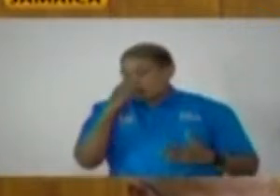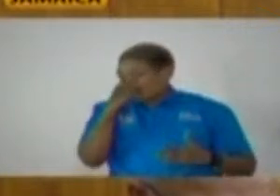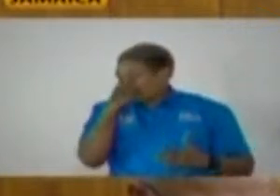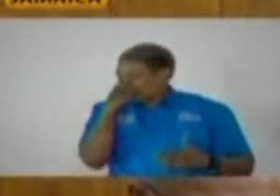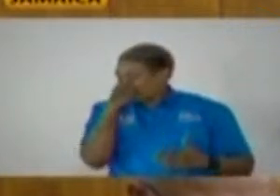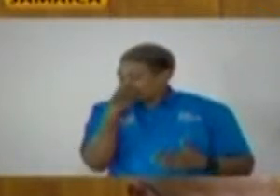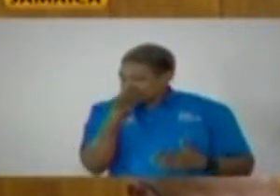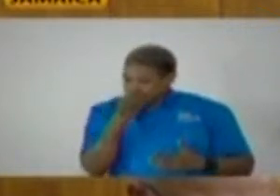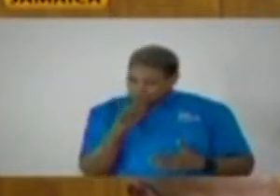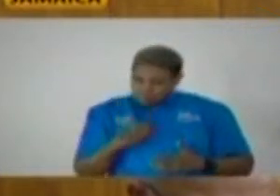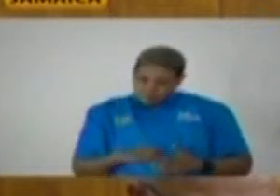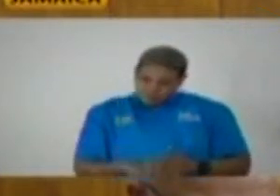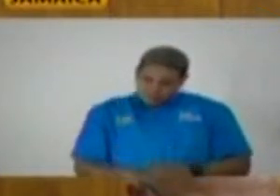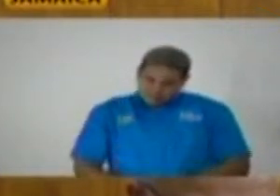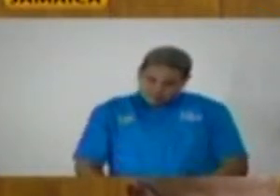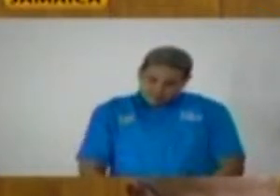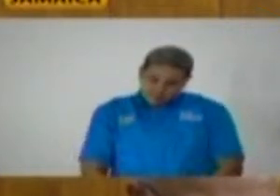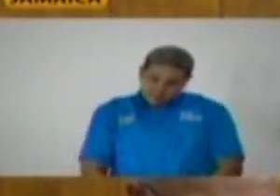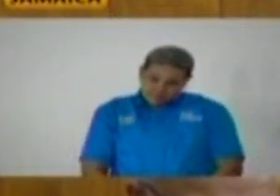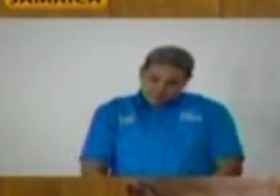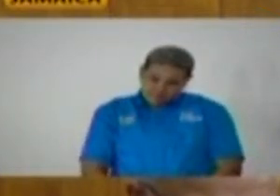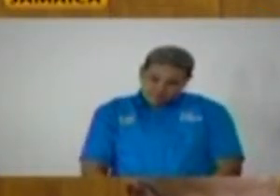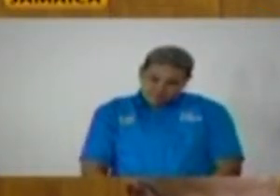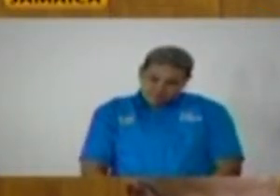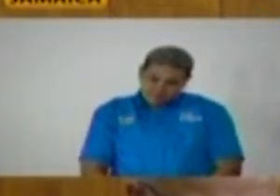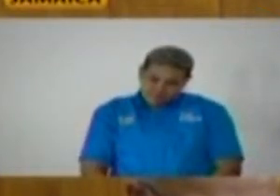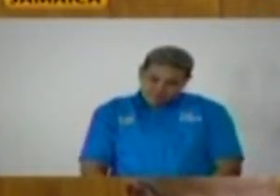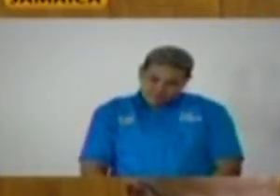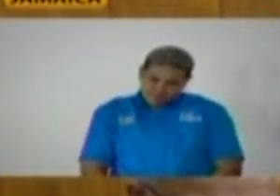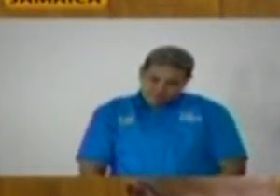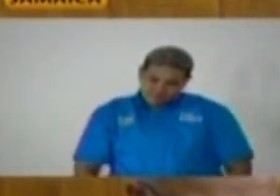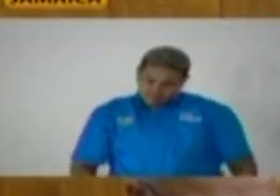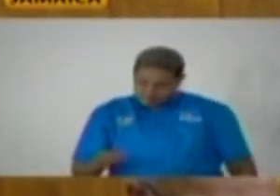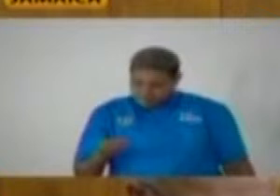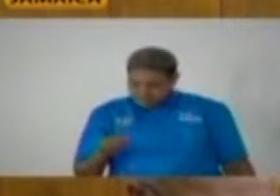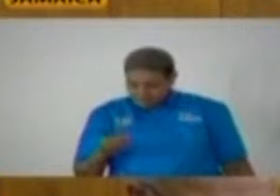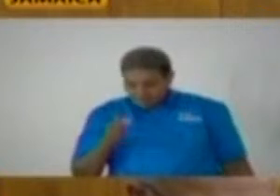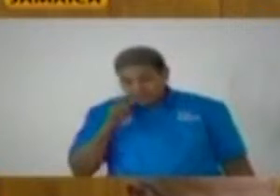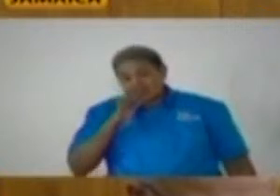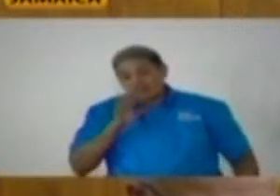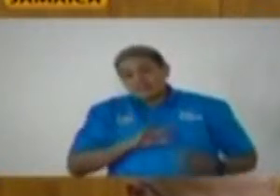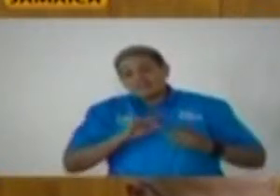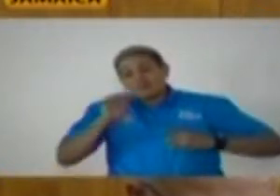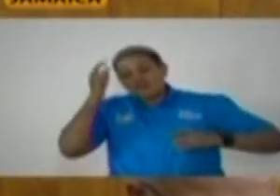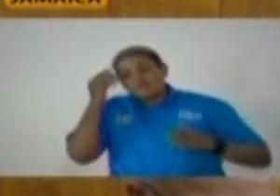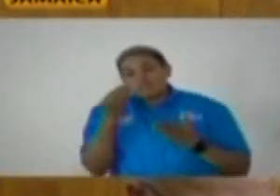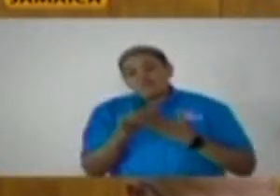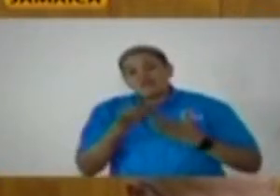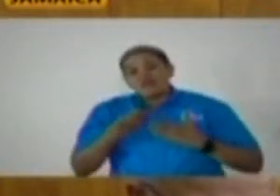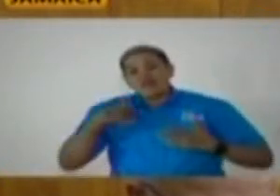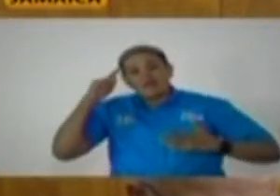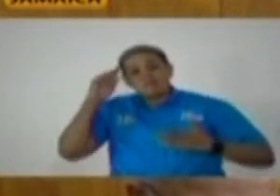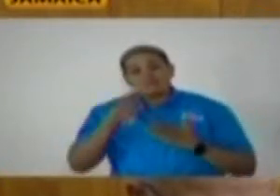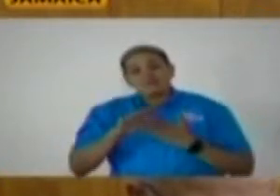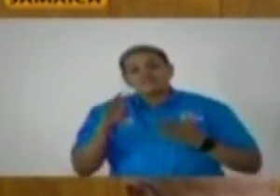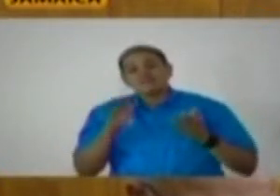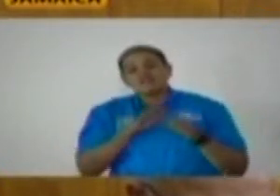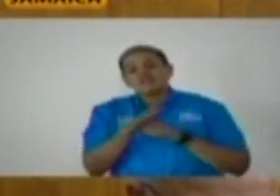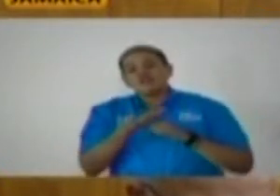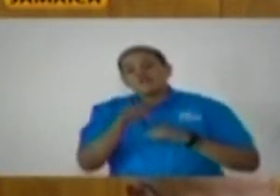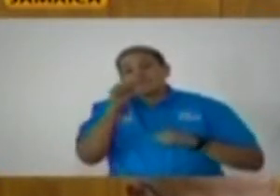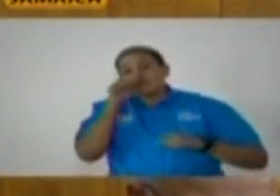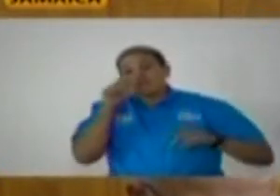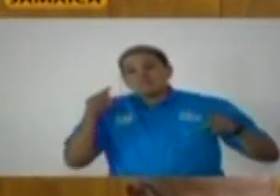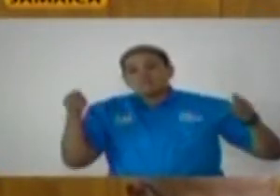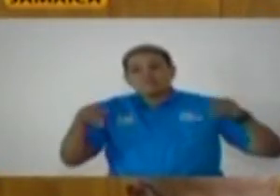I'm not talking about government money, because I believe there's enough private interest